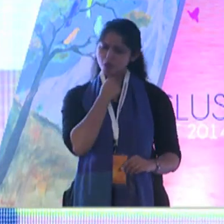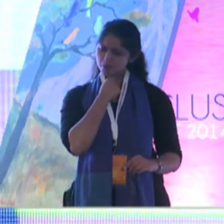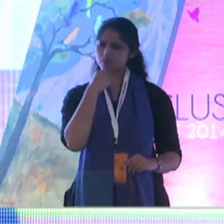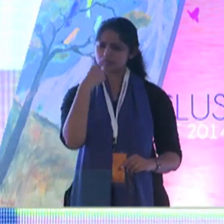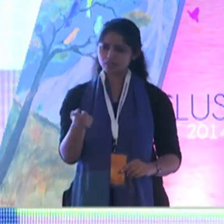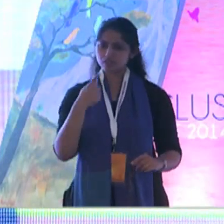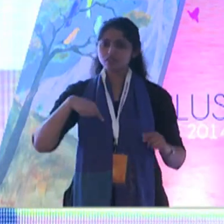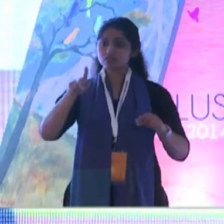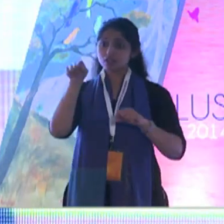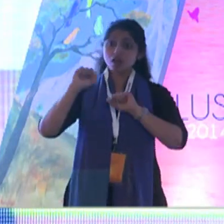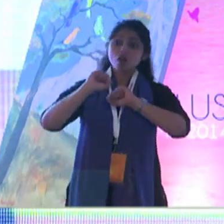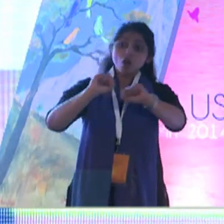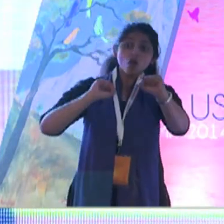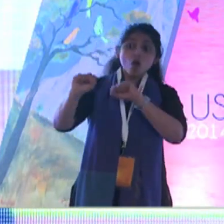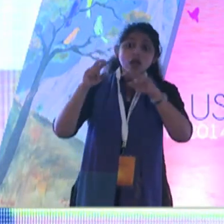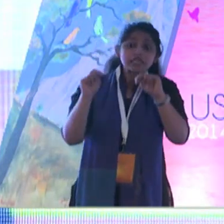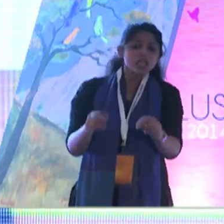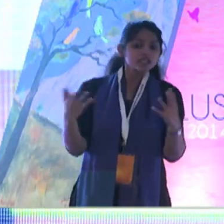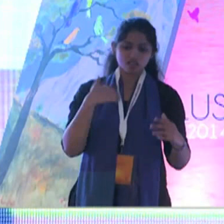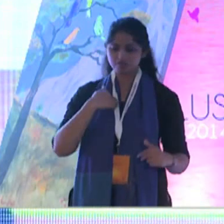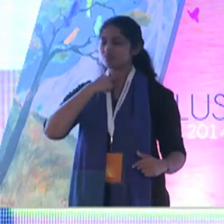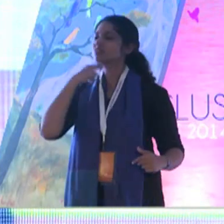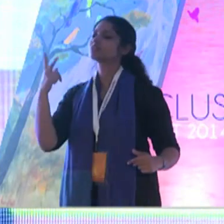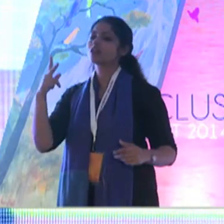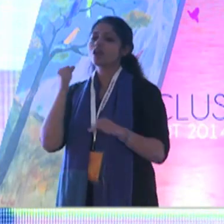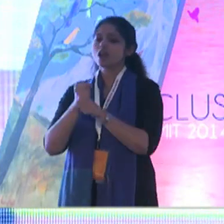I will shout on your behalf.